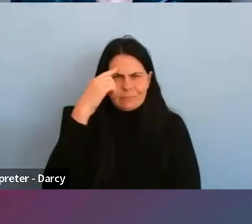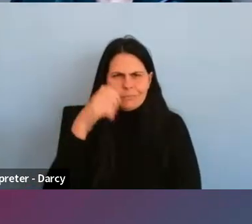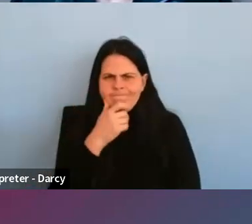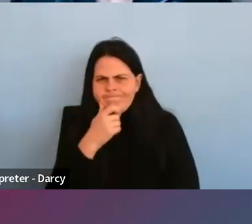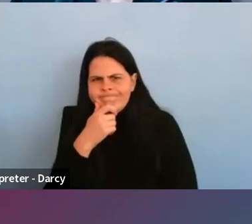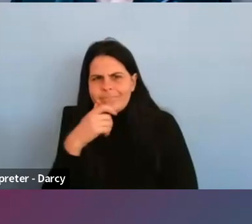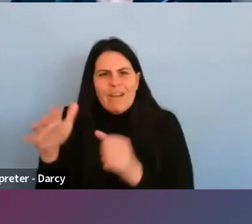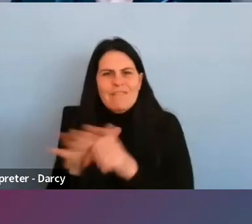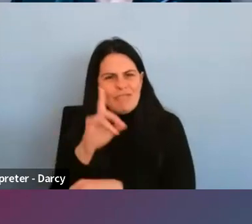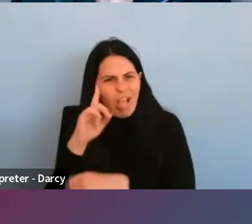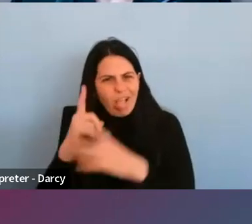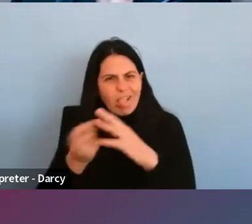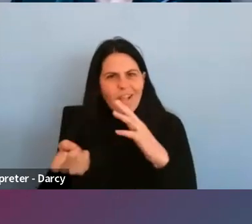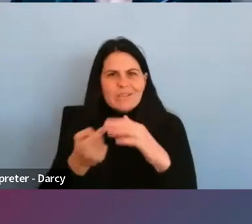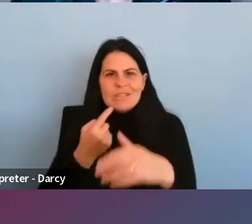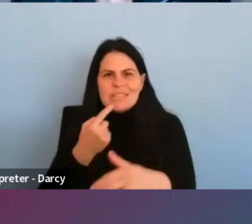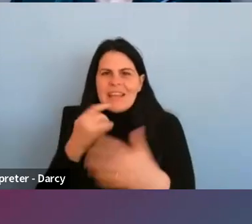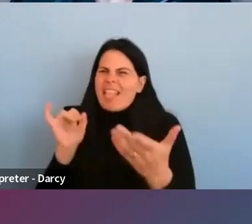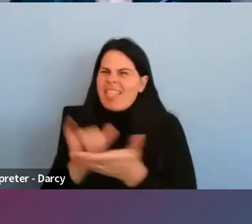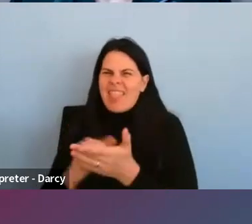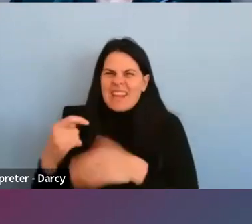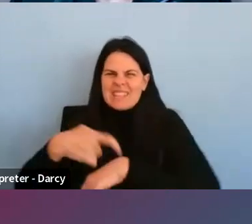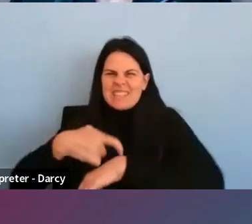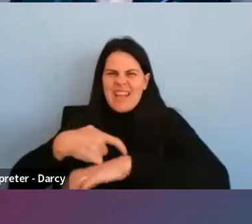Totally lost what I was gonna say. It's that time of day.